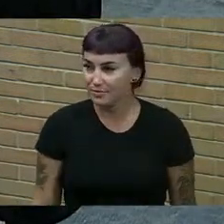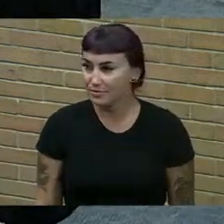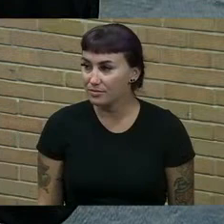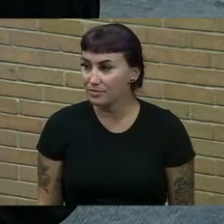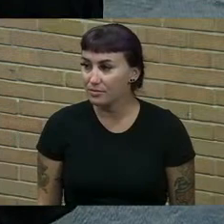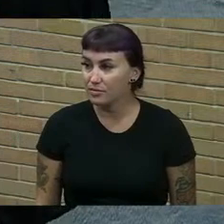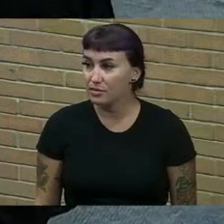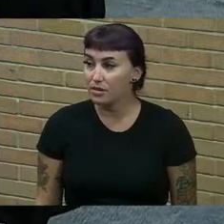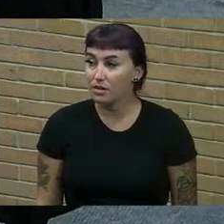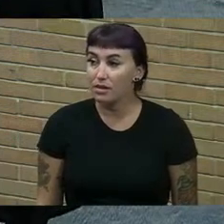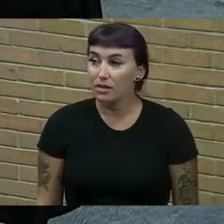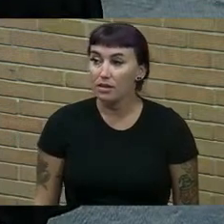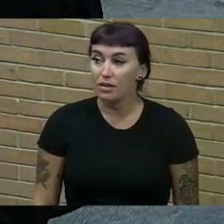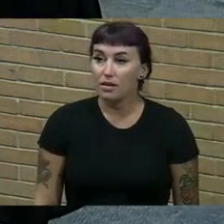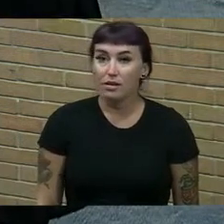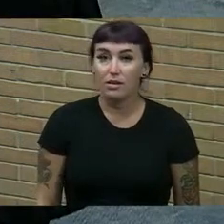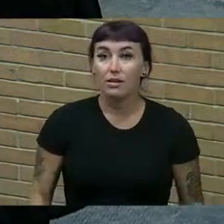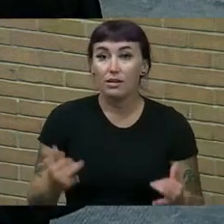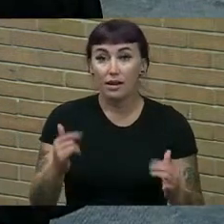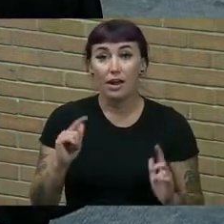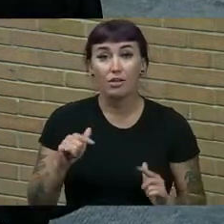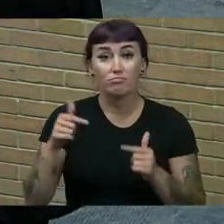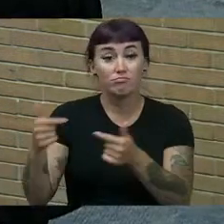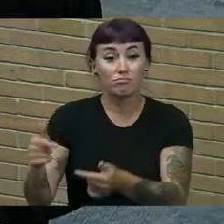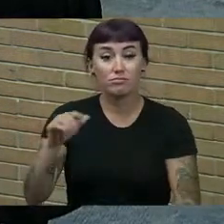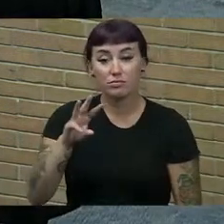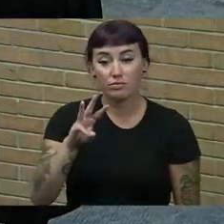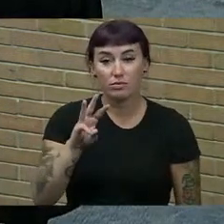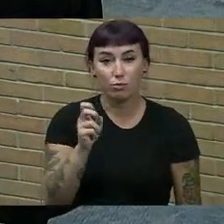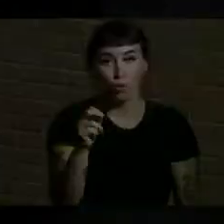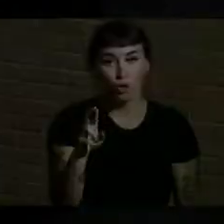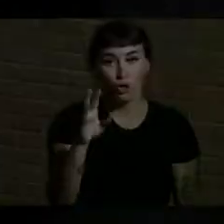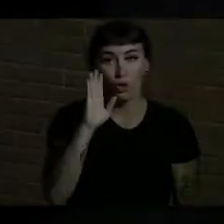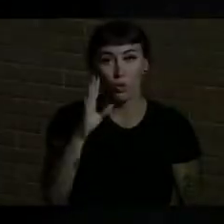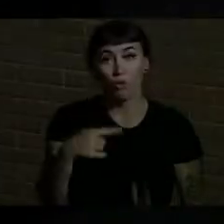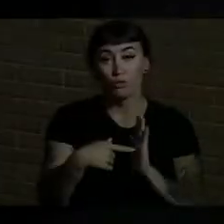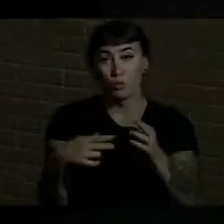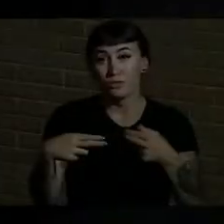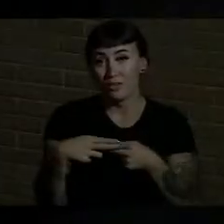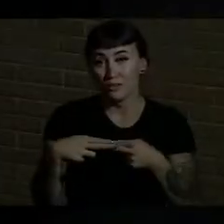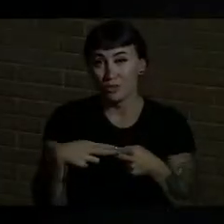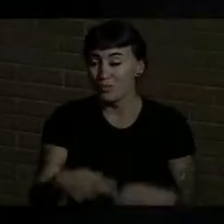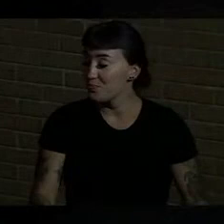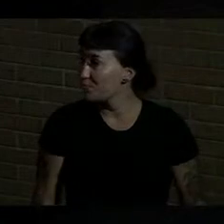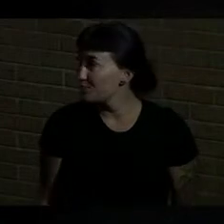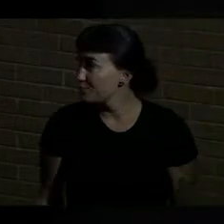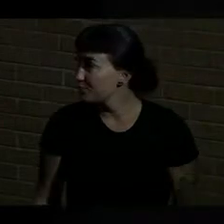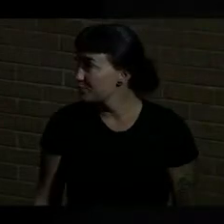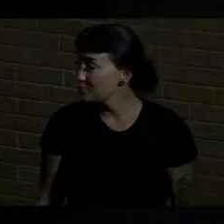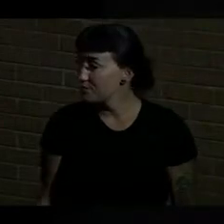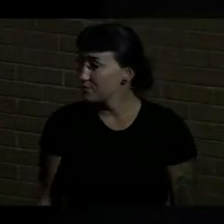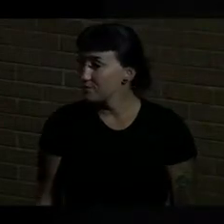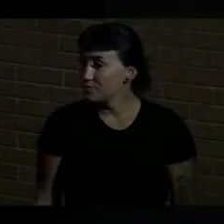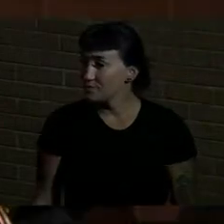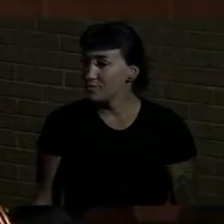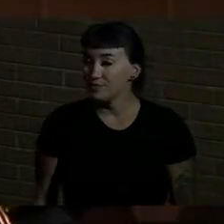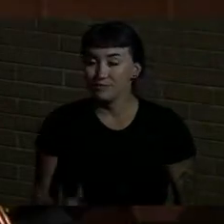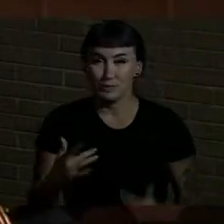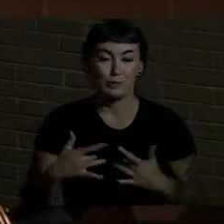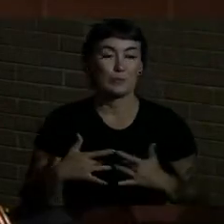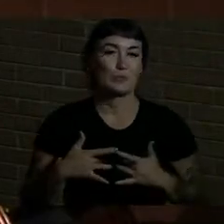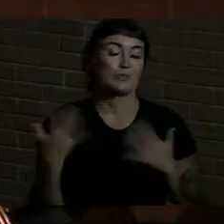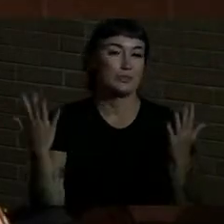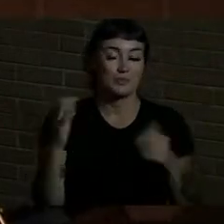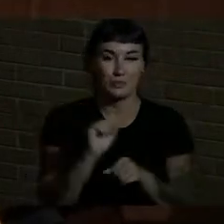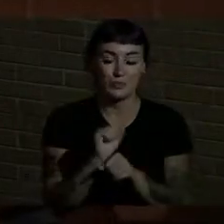Then I'm going to turn the podium over to Councilmember Warner, who's going to show us a slideshow. You bet. And it really was a thrill working with